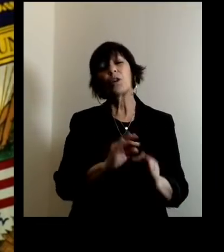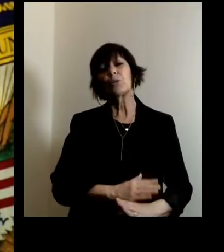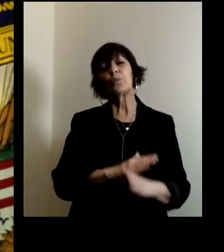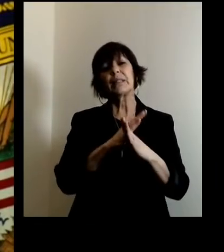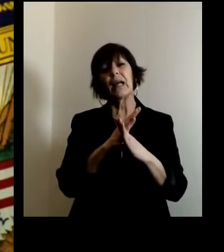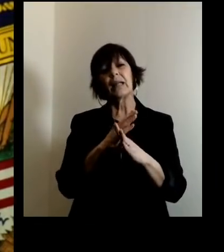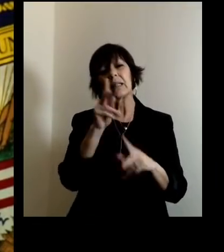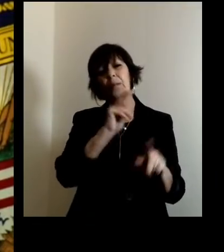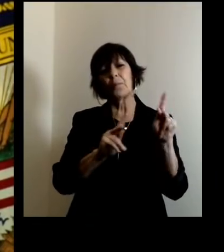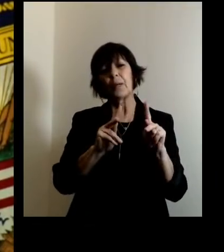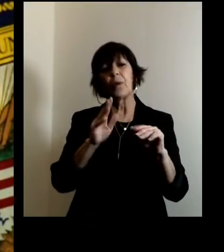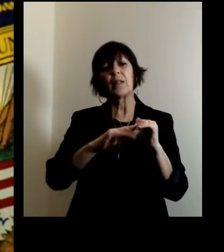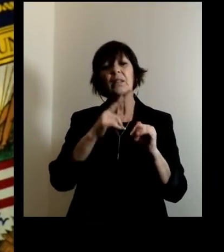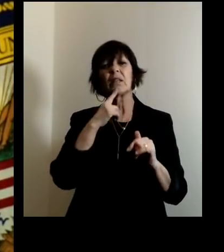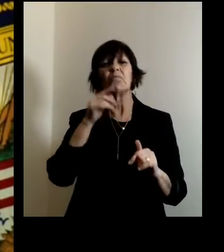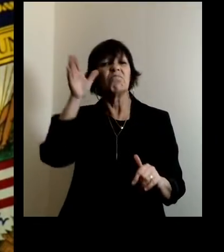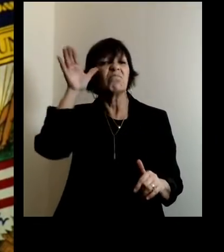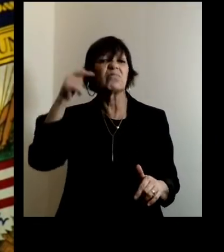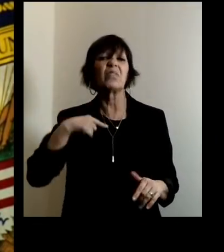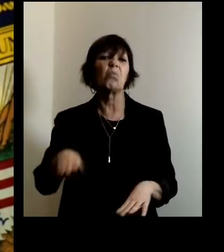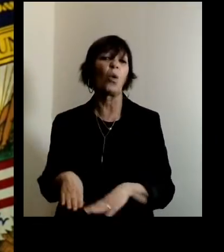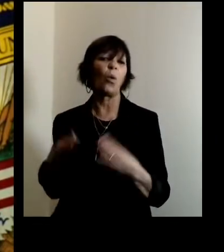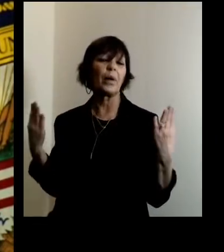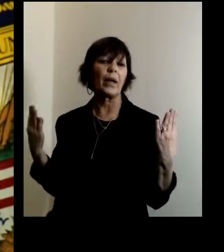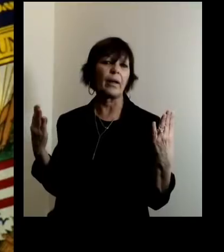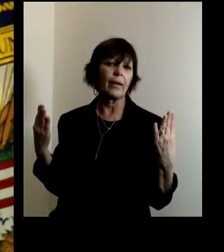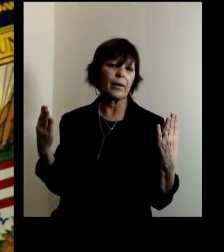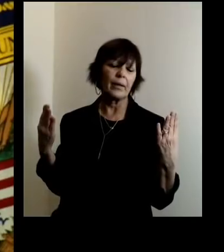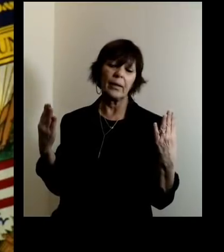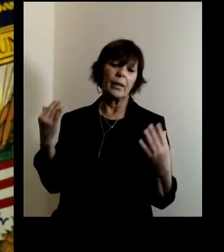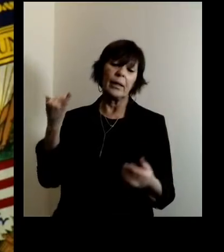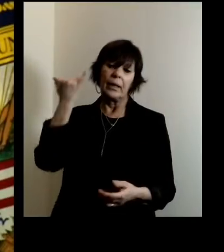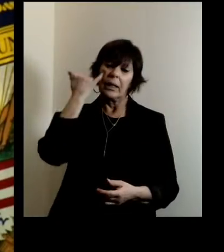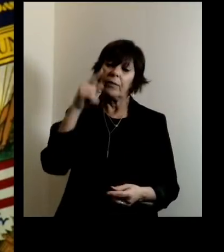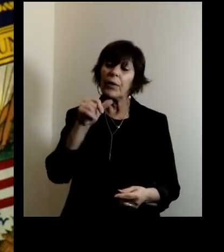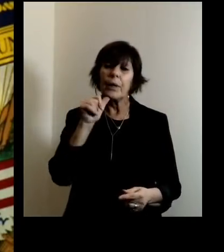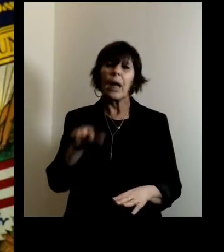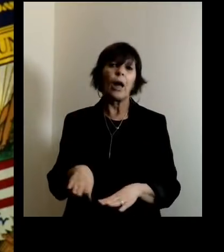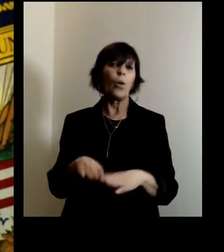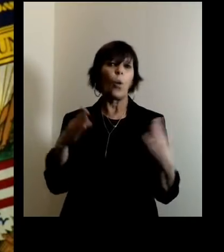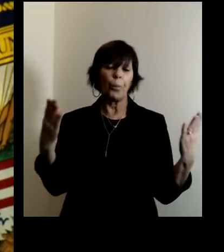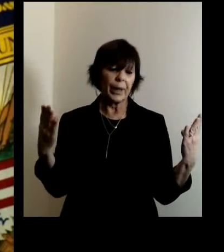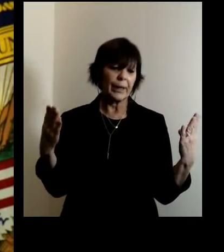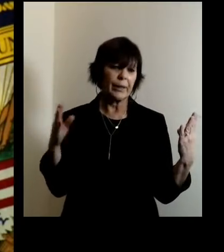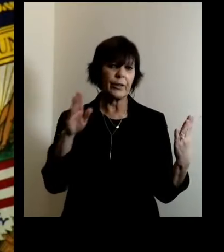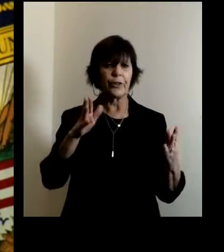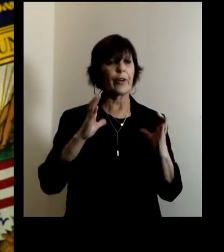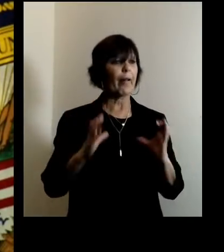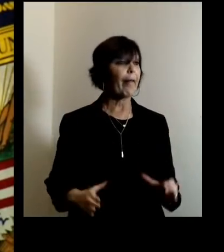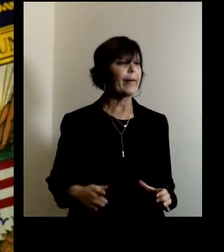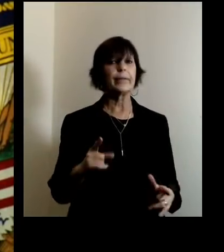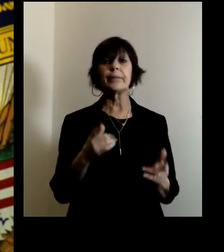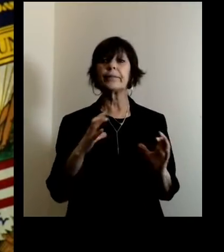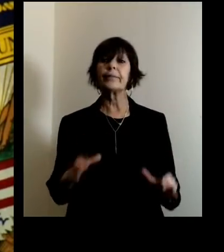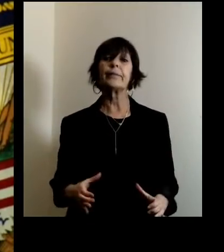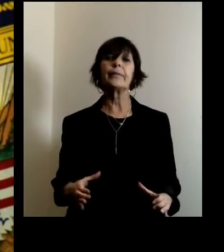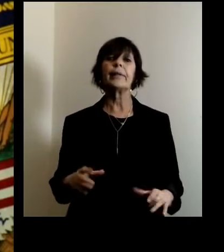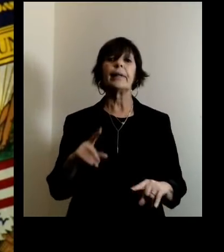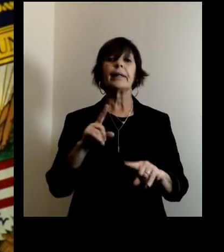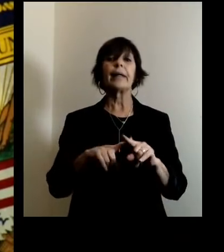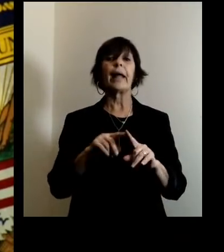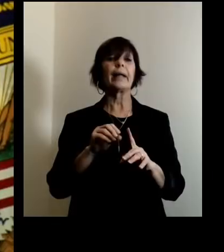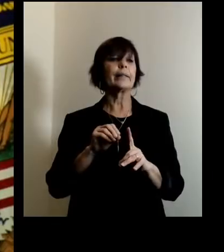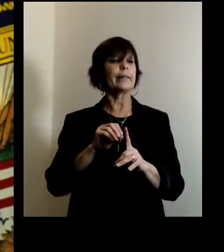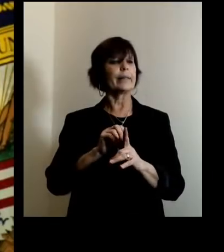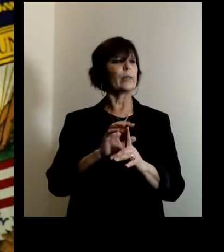to say, I'm going to open. Because if you're not open, your clients, your customers can't expose themselves to